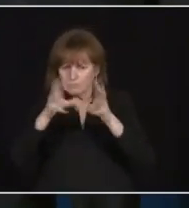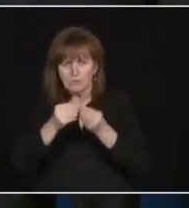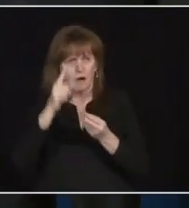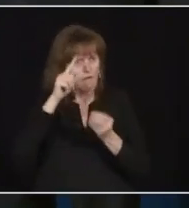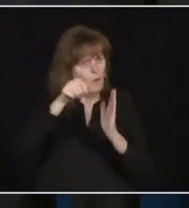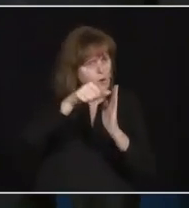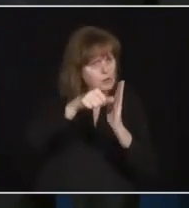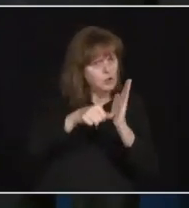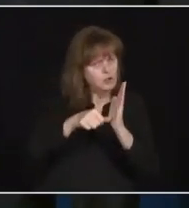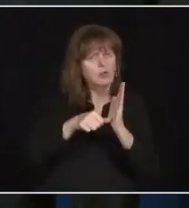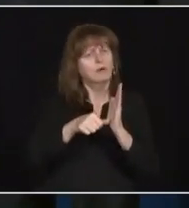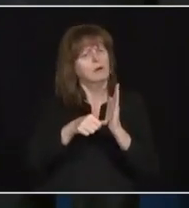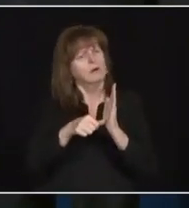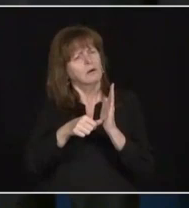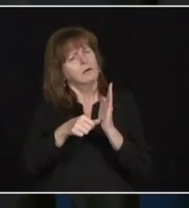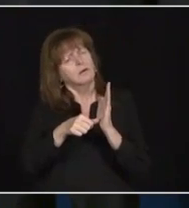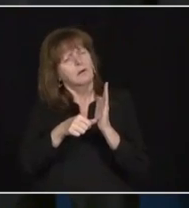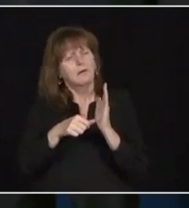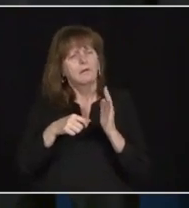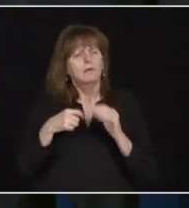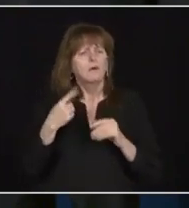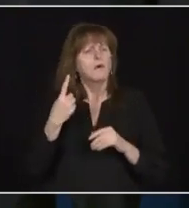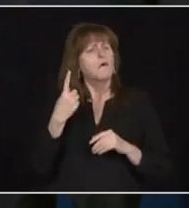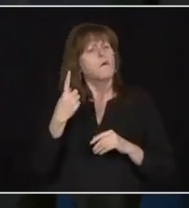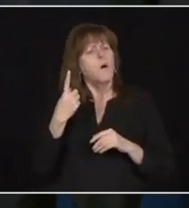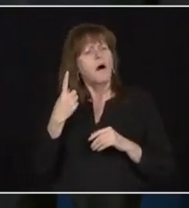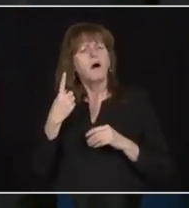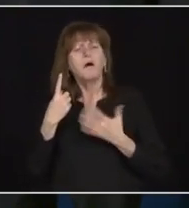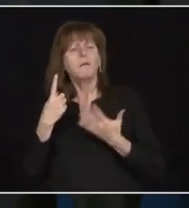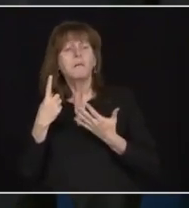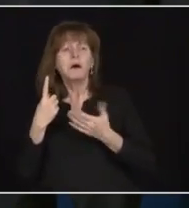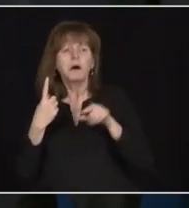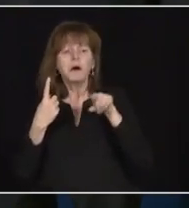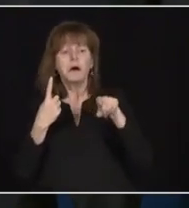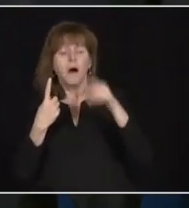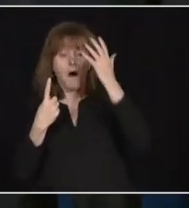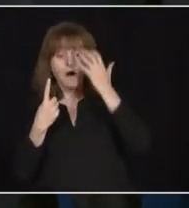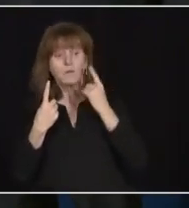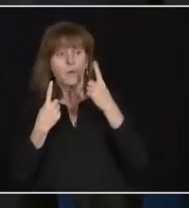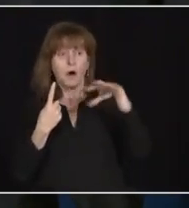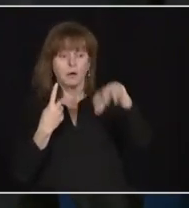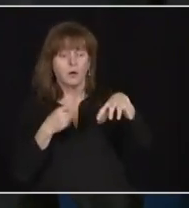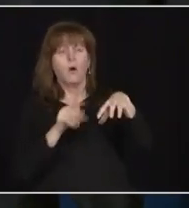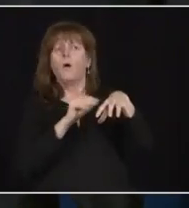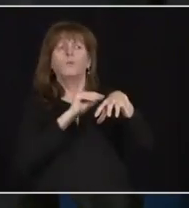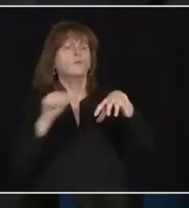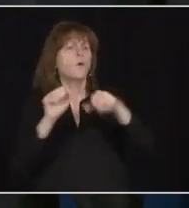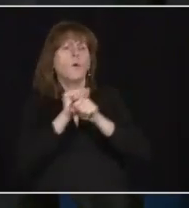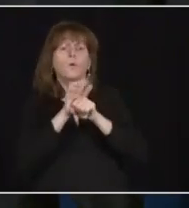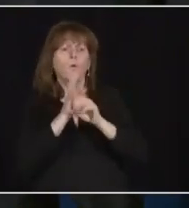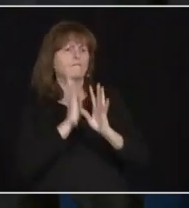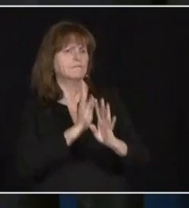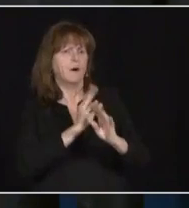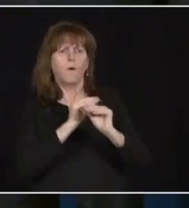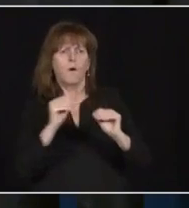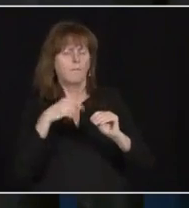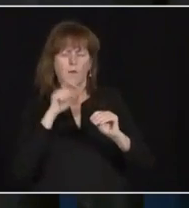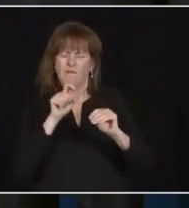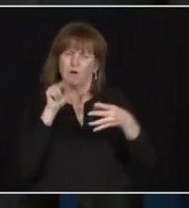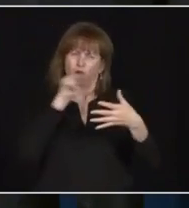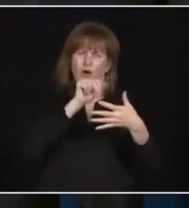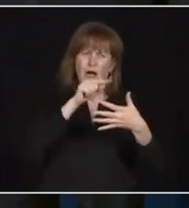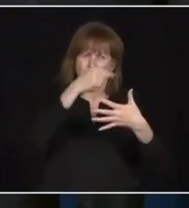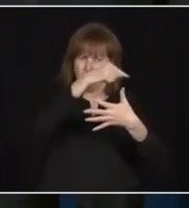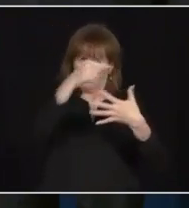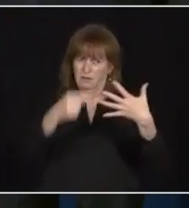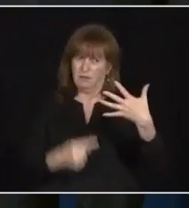elements. Having a COVID-free hospital is an idea, but there's a lot of other issues that have to come forward. But we are finalizing a plan.